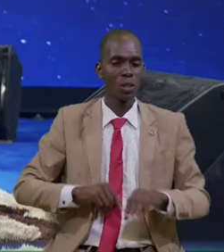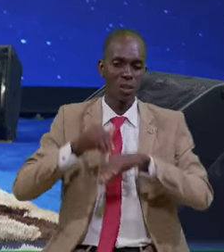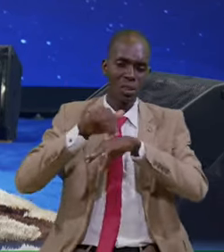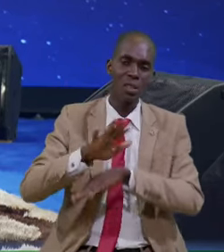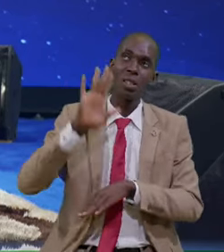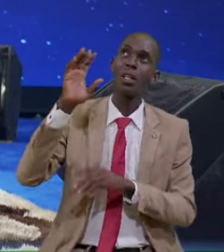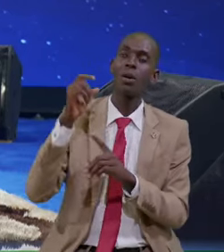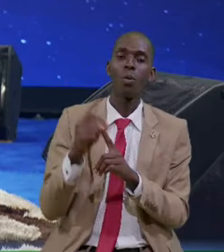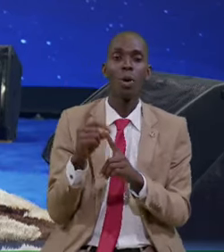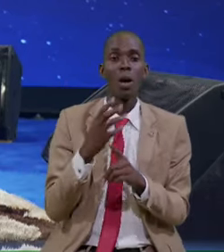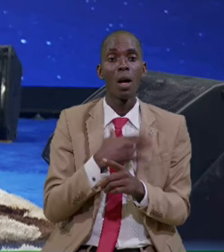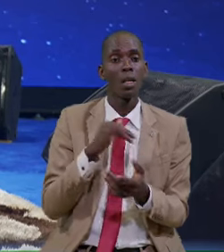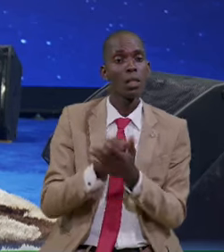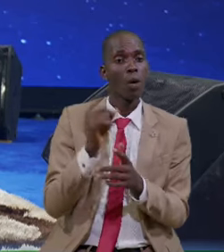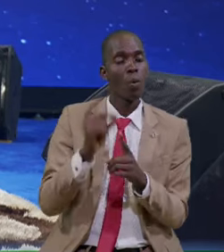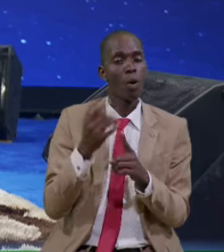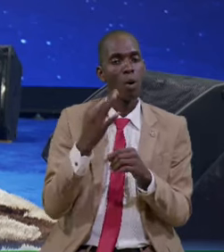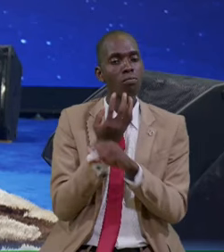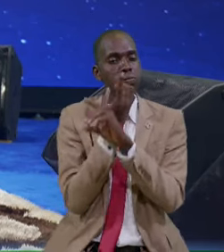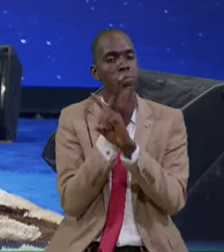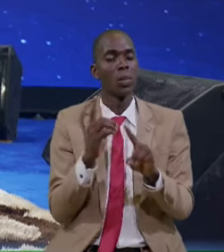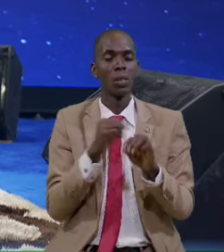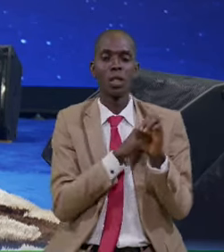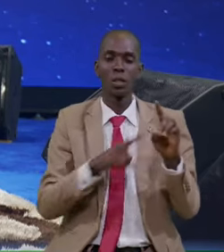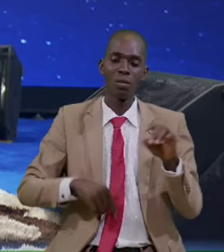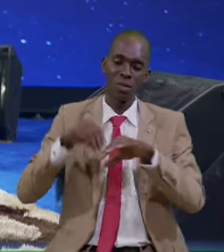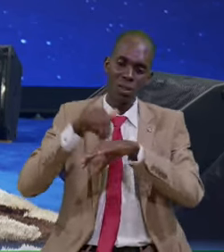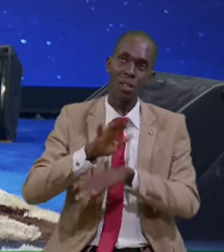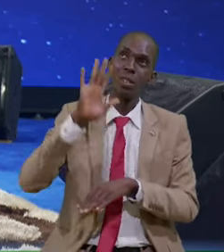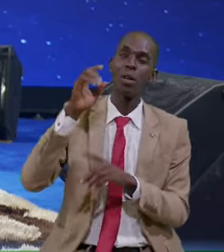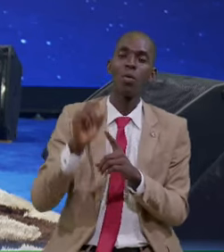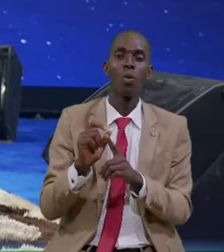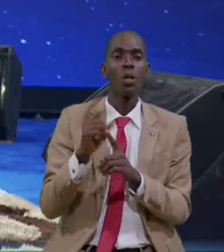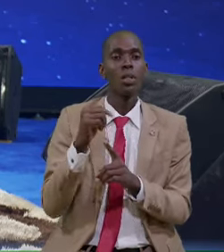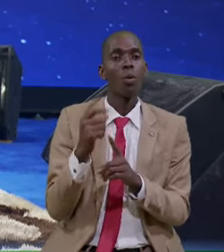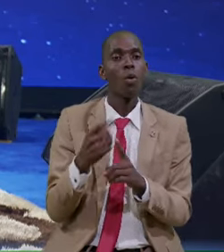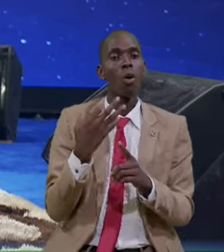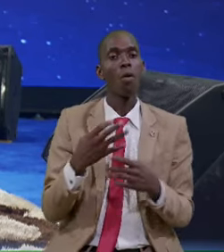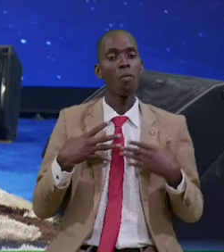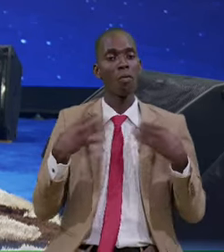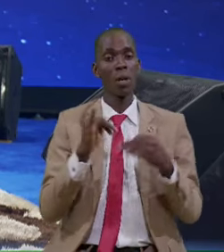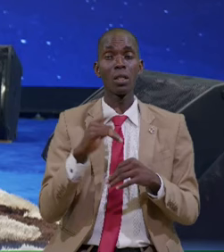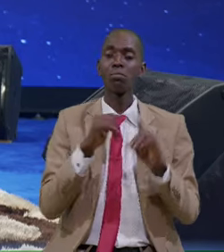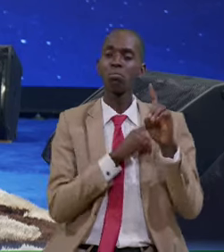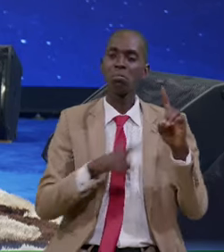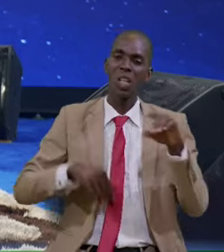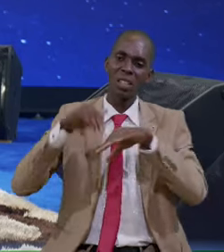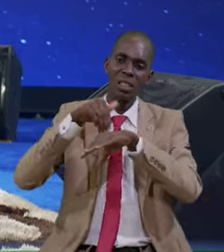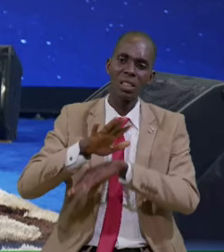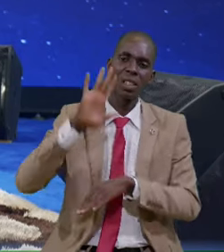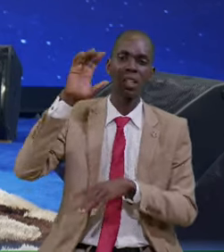the word of deliverance. The Lord gave the word of healing. The Lord gave the